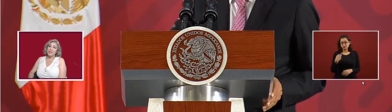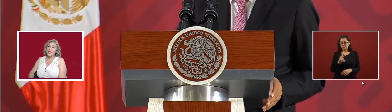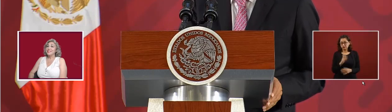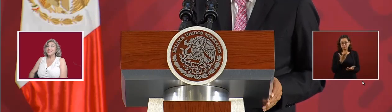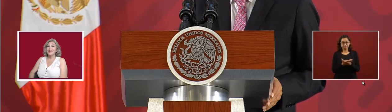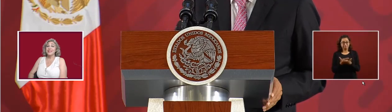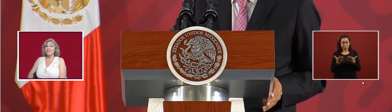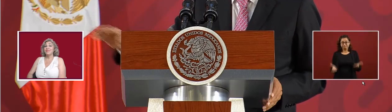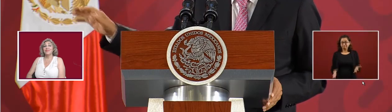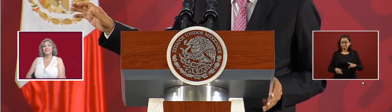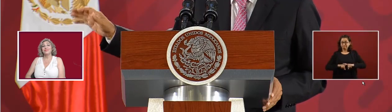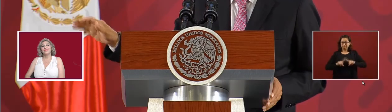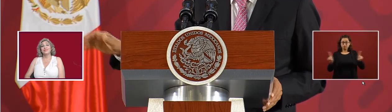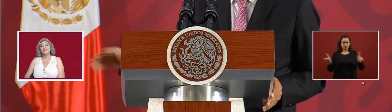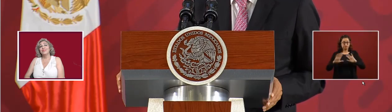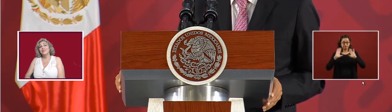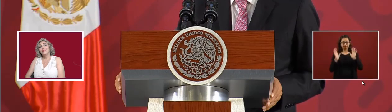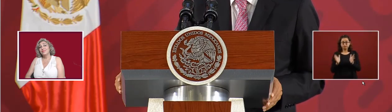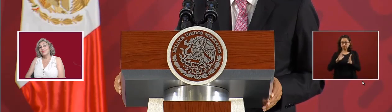that's ended